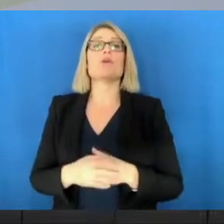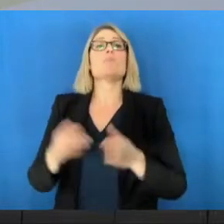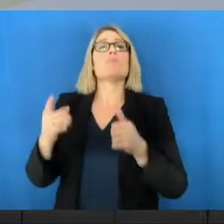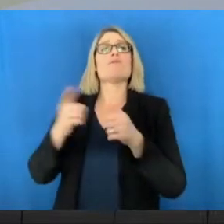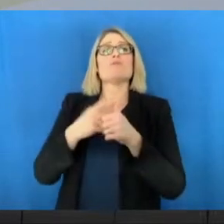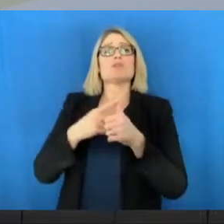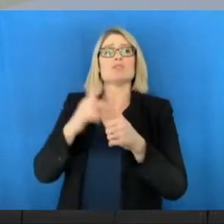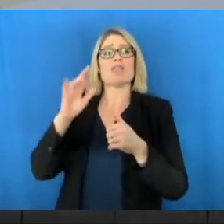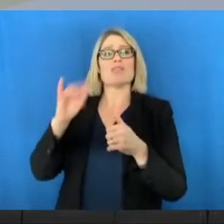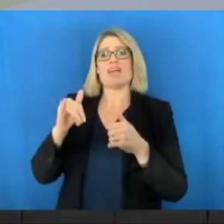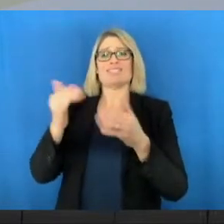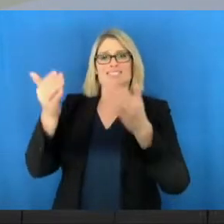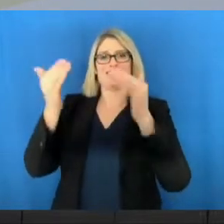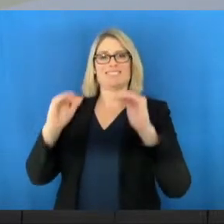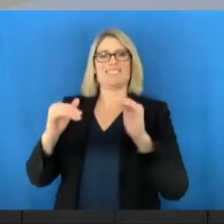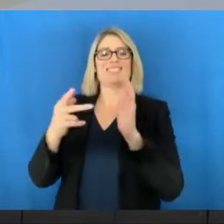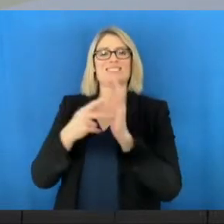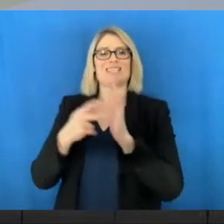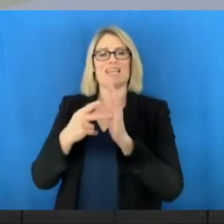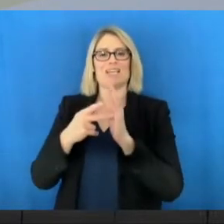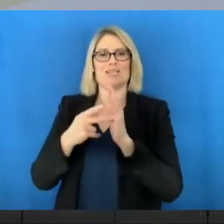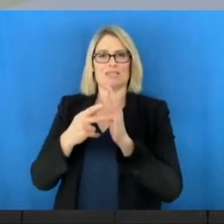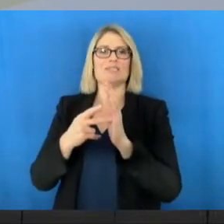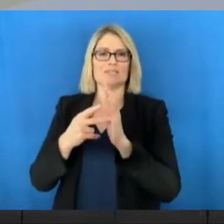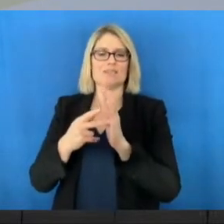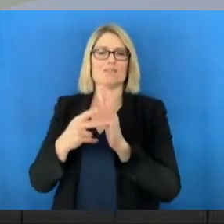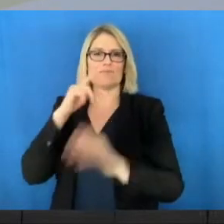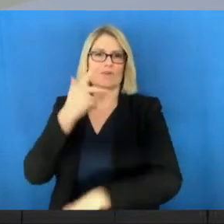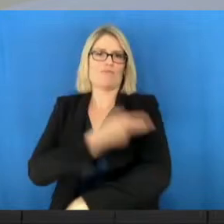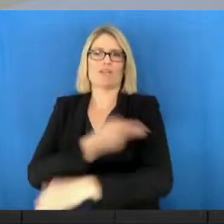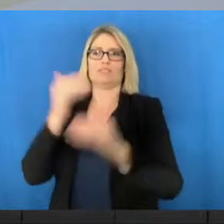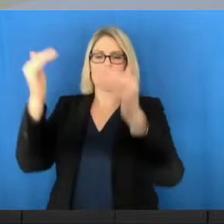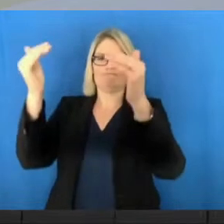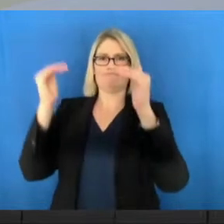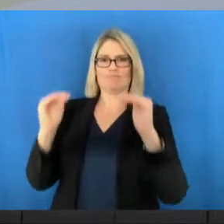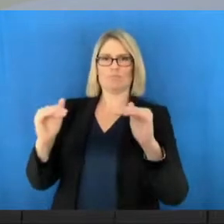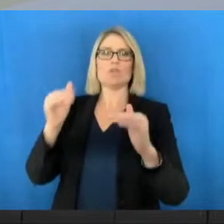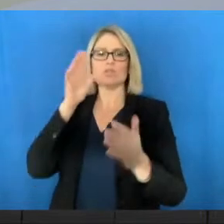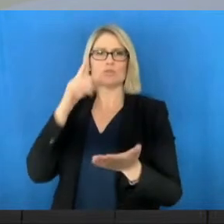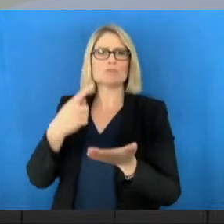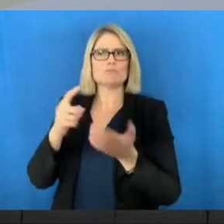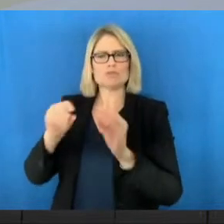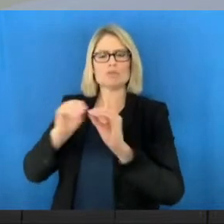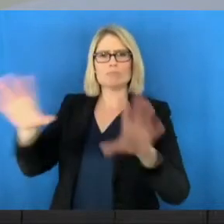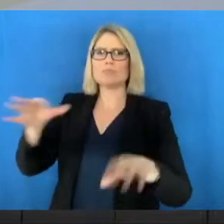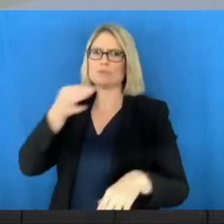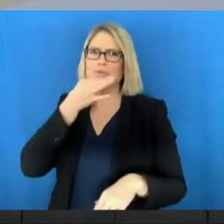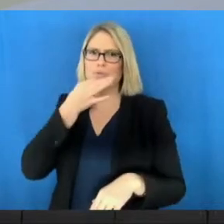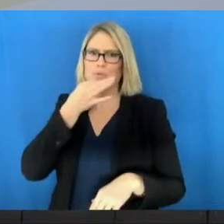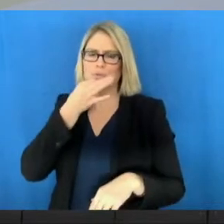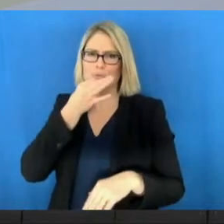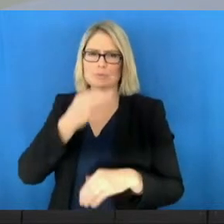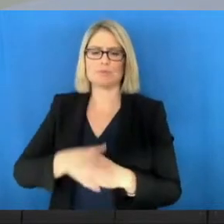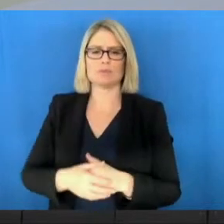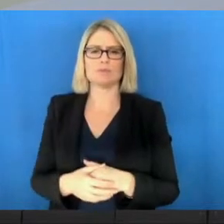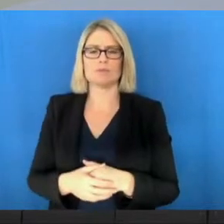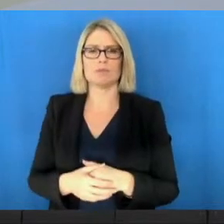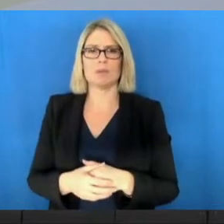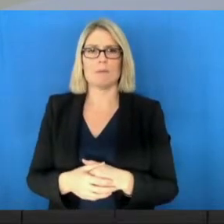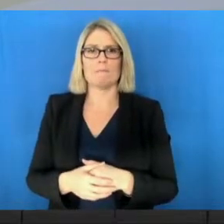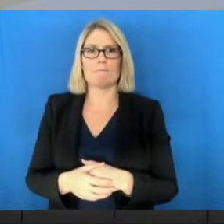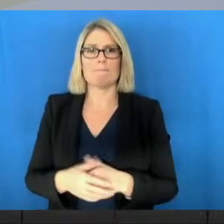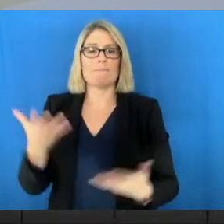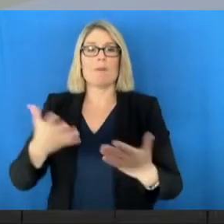but into the second quarter. So that information should be highlighted soon. I think it's probably sitting on my